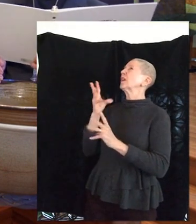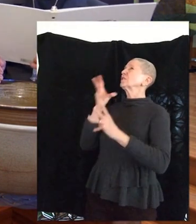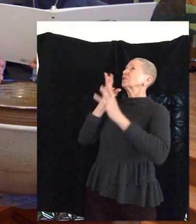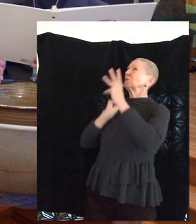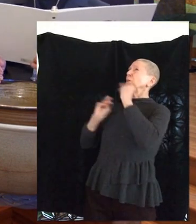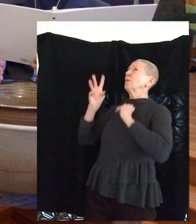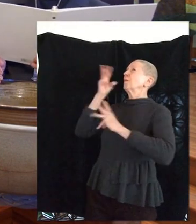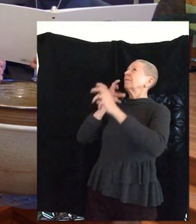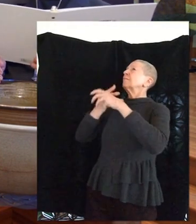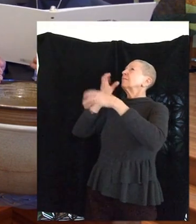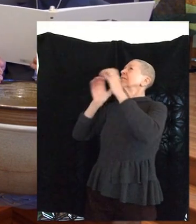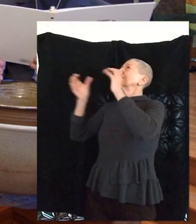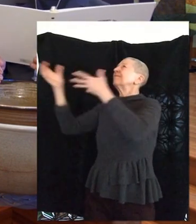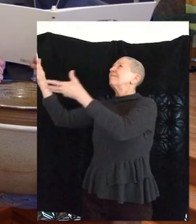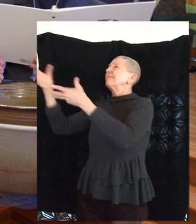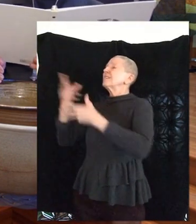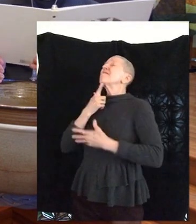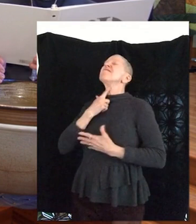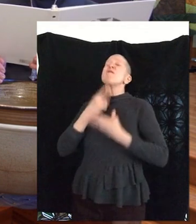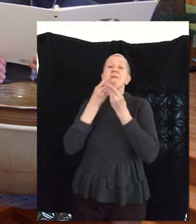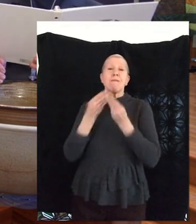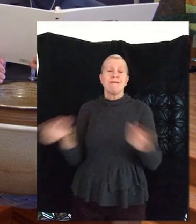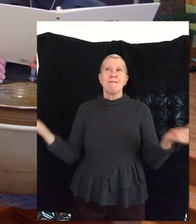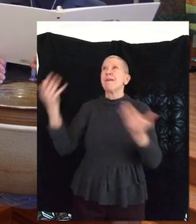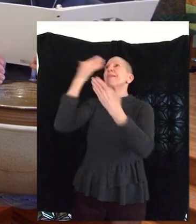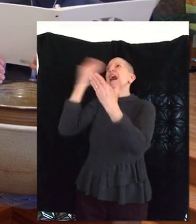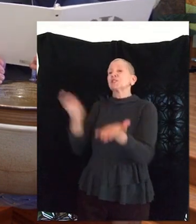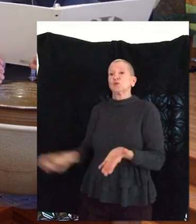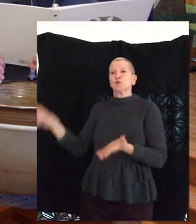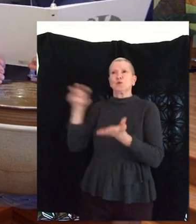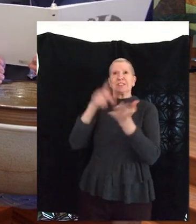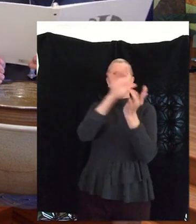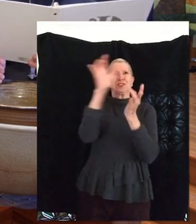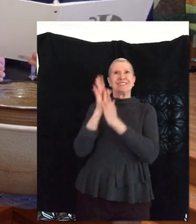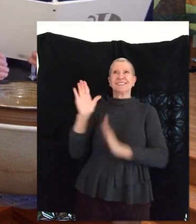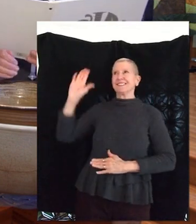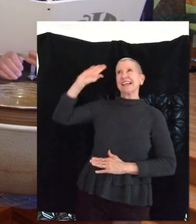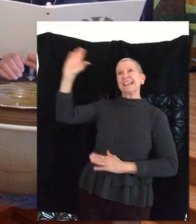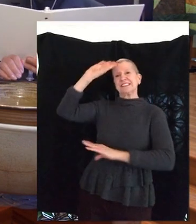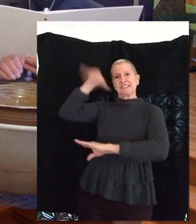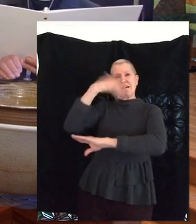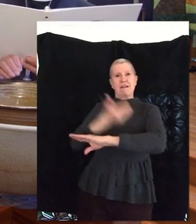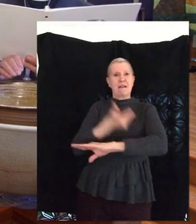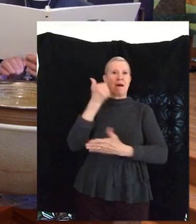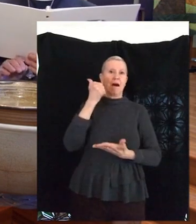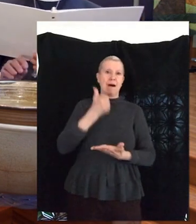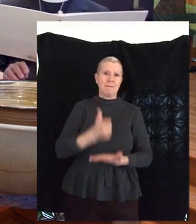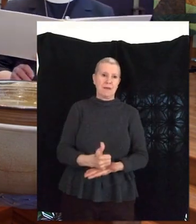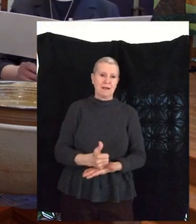and thirst quenched. Thanks be to the risen Jesus, the Son of God. Amen.